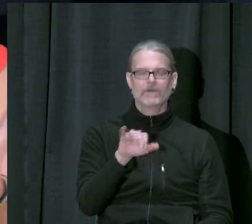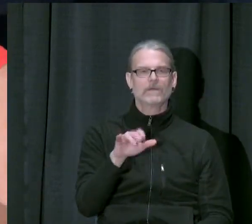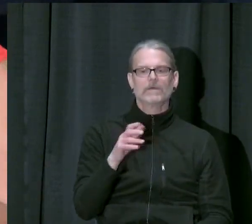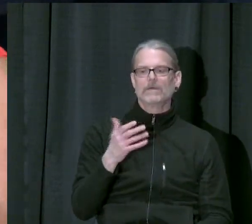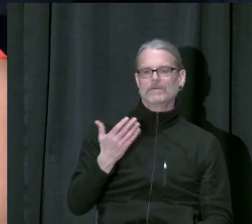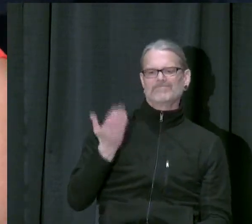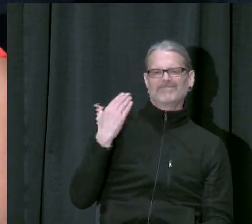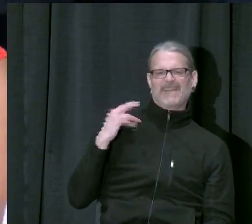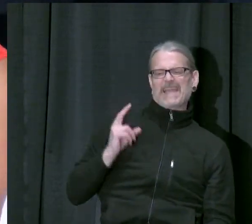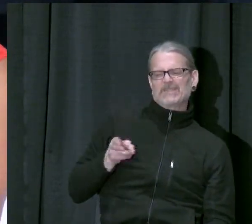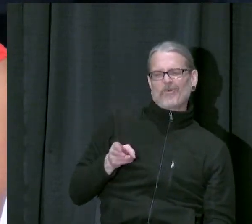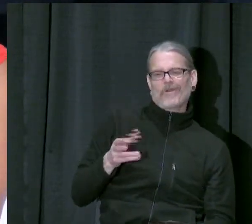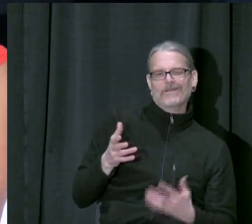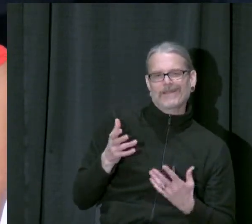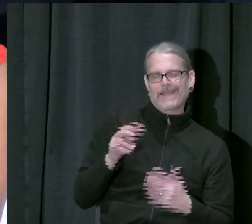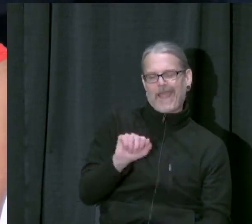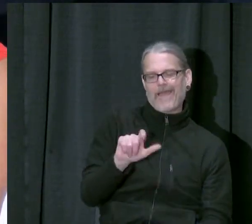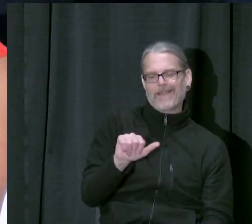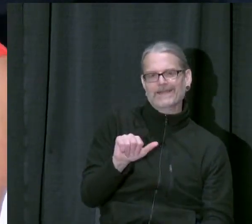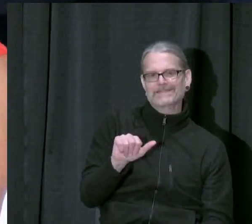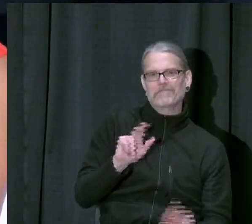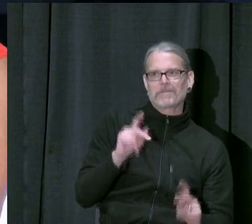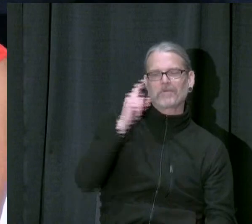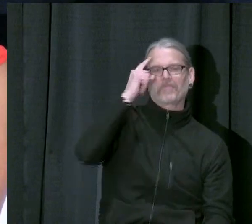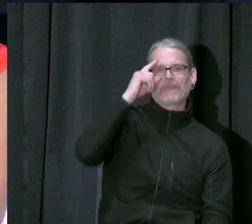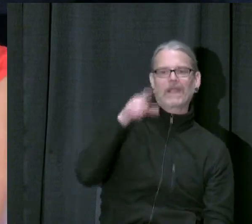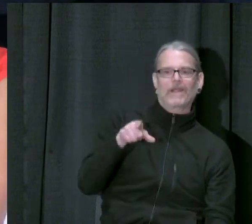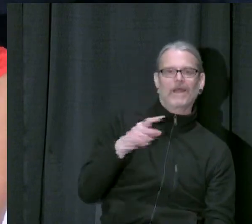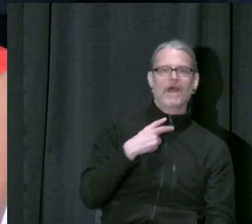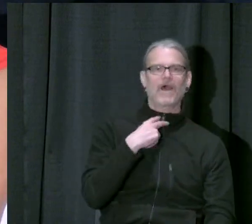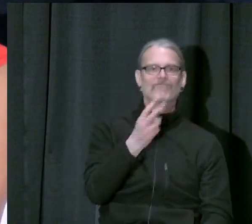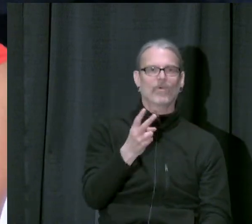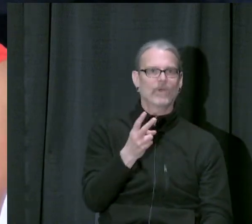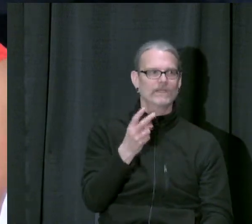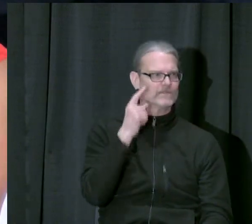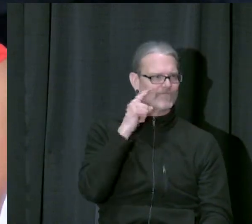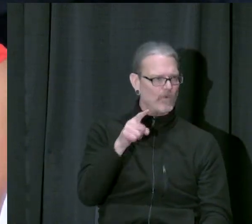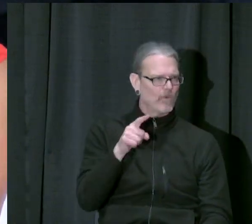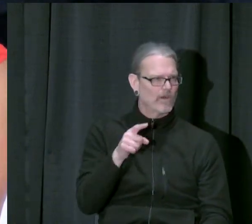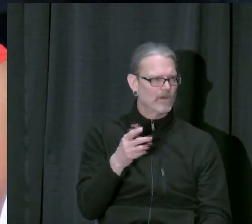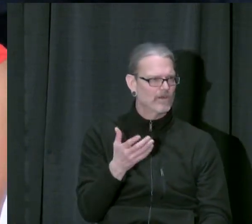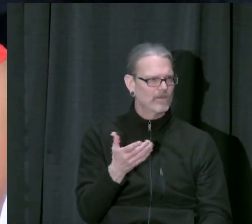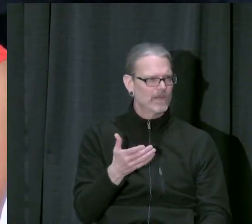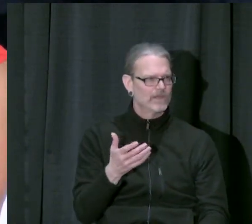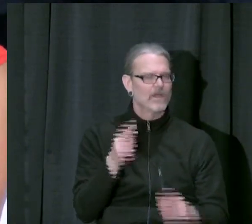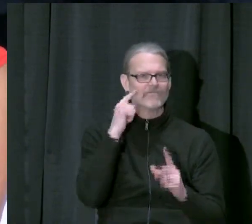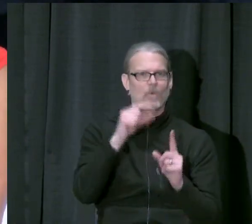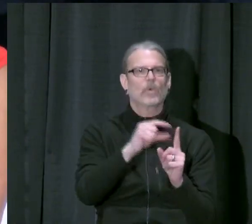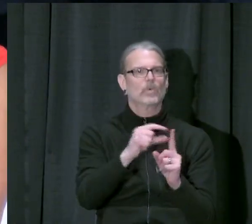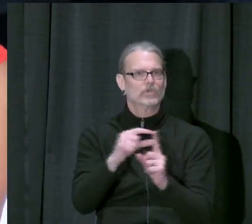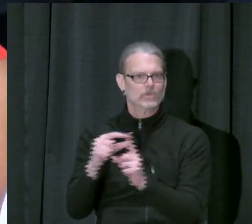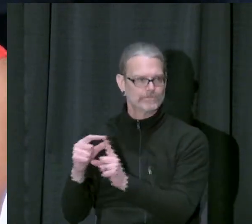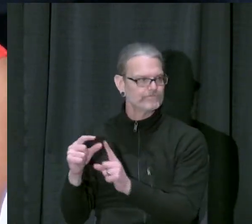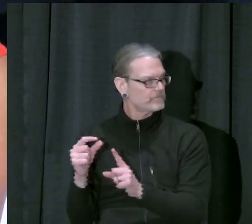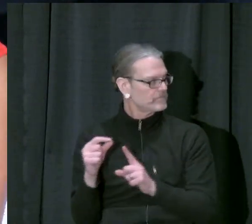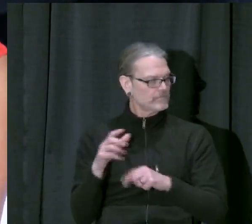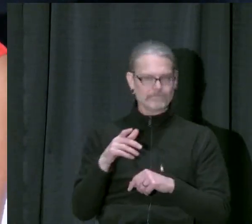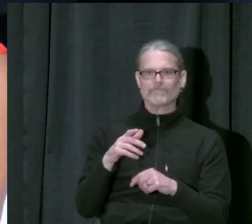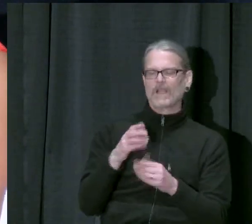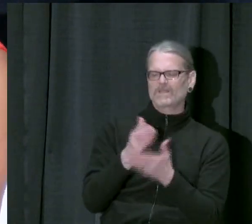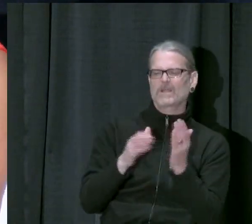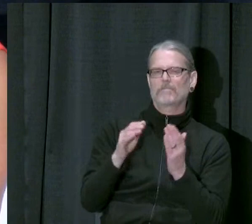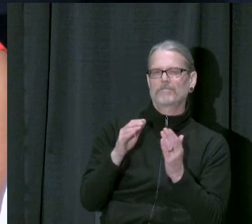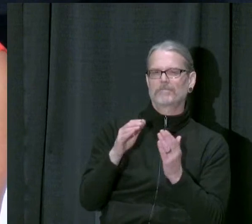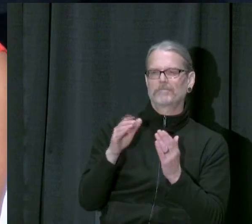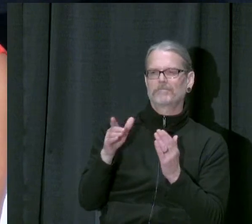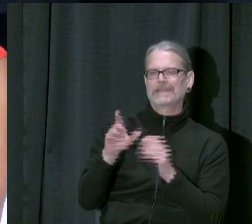historically, Alexa has had this perception of being voice forward, and Alexa absolutely is, and we see those benefits for some of our disability groups. But there's a